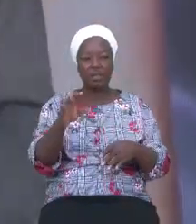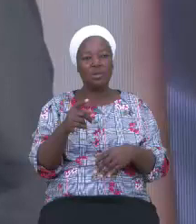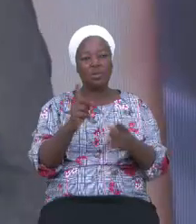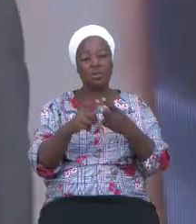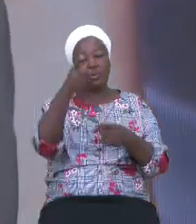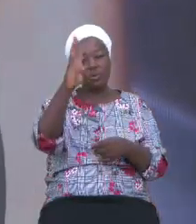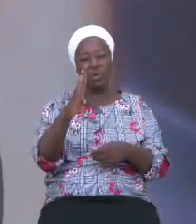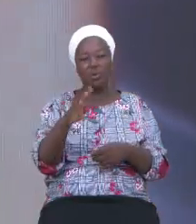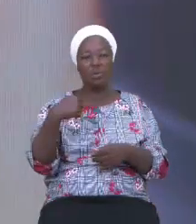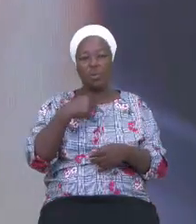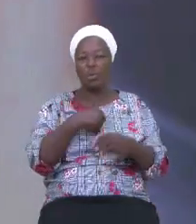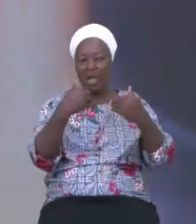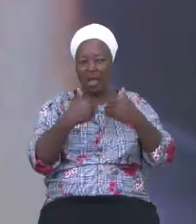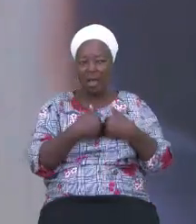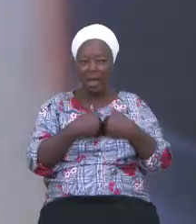God,